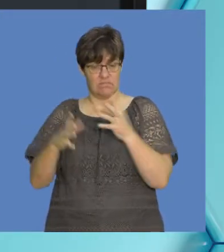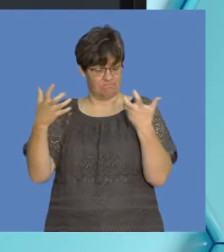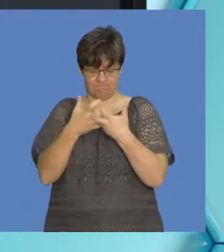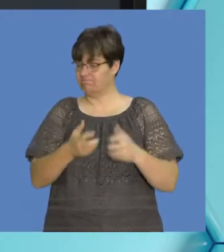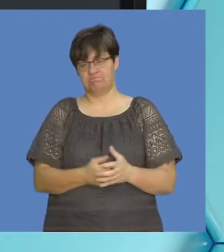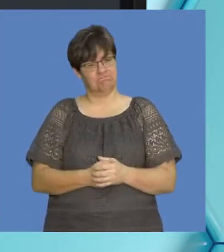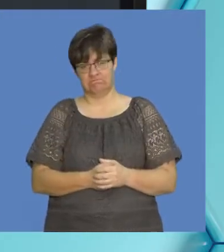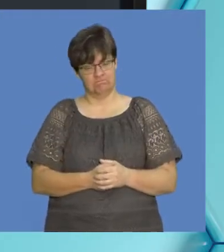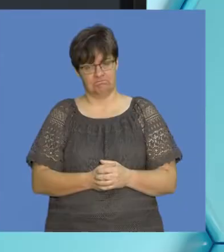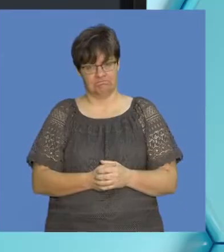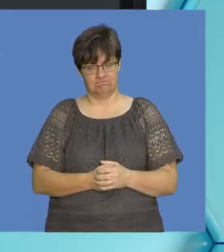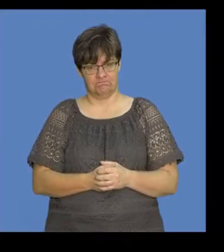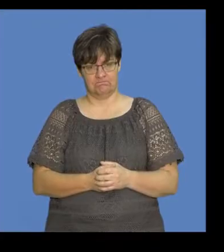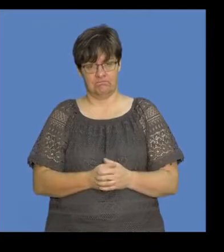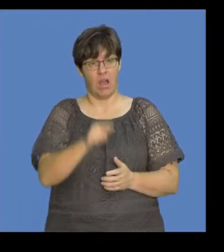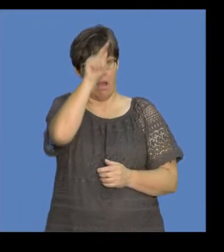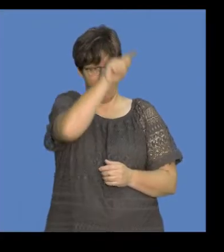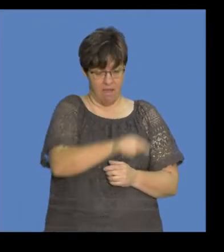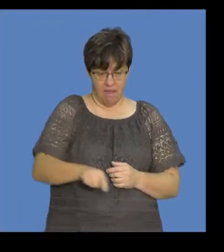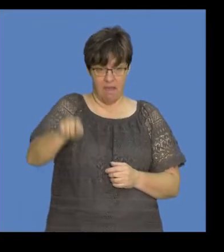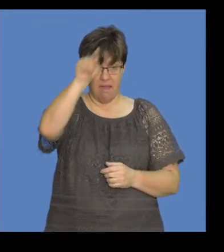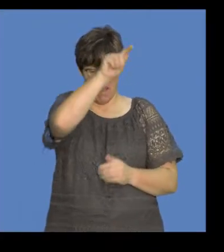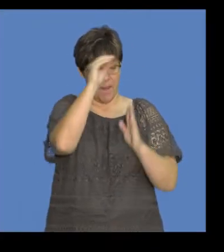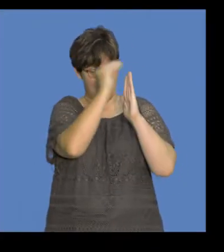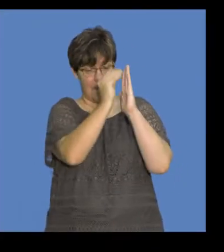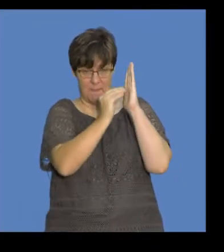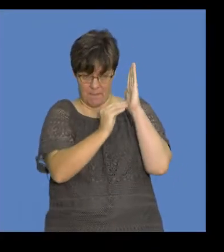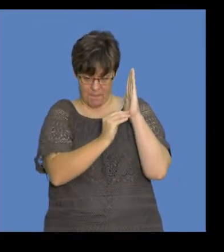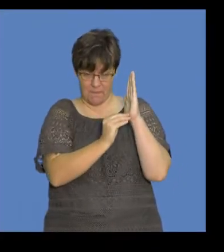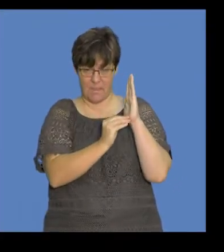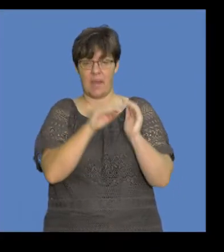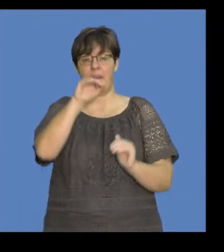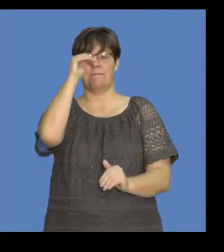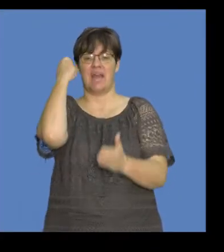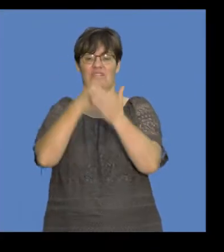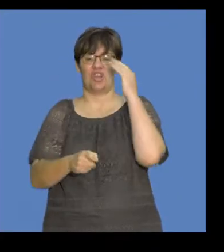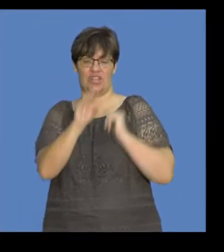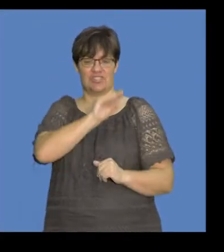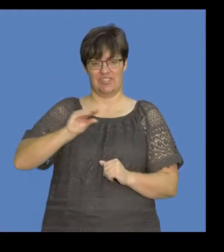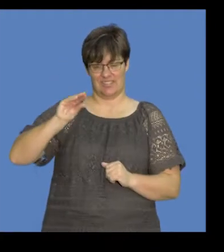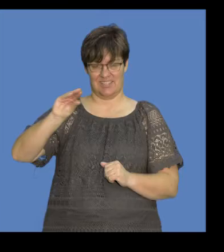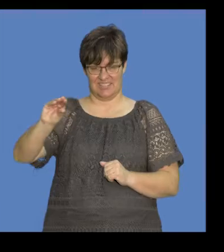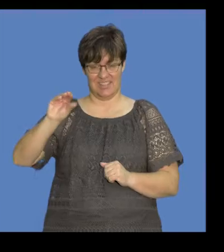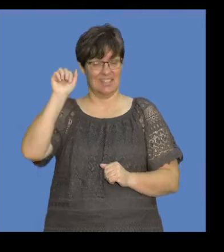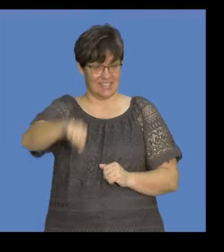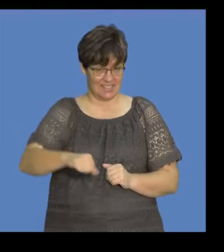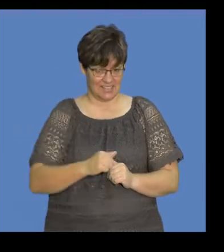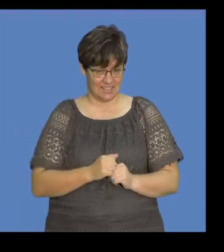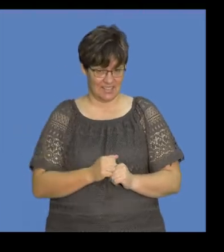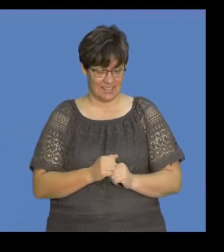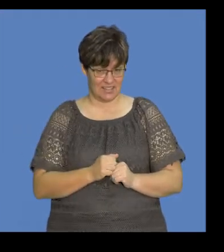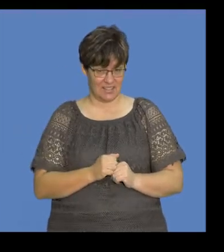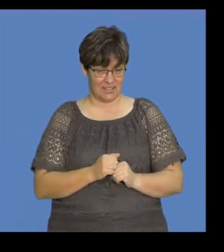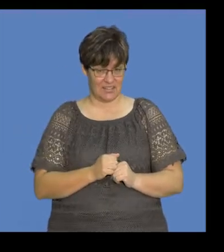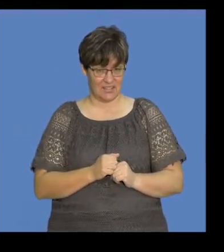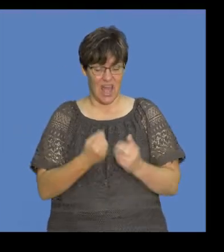charges. All of these here that we've mentioned would fall within the category of bank charges. You don't open up